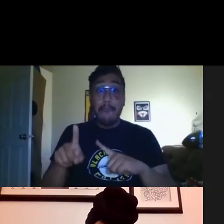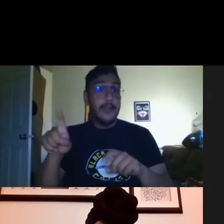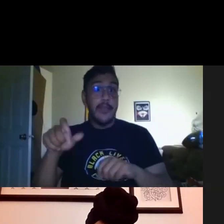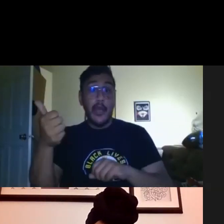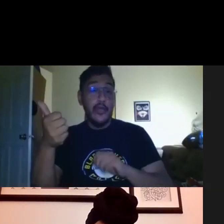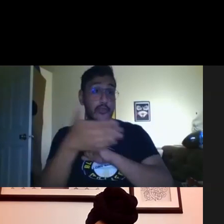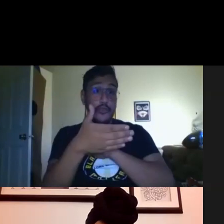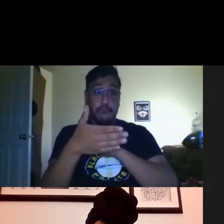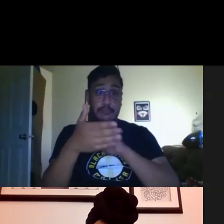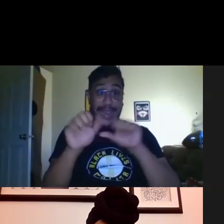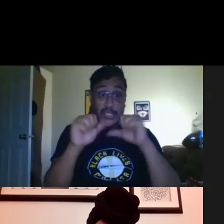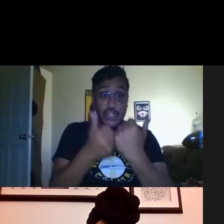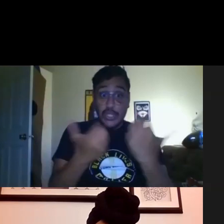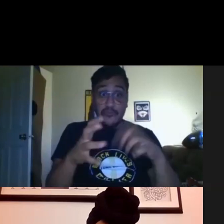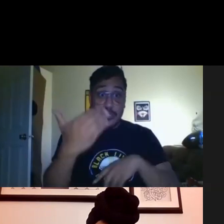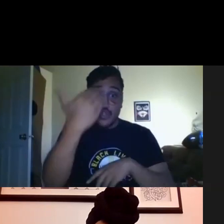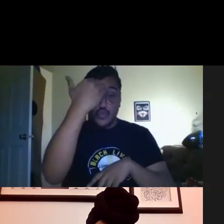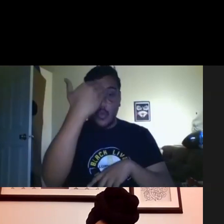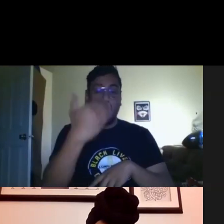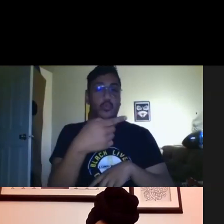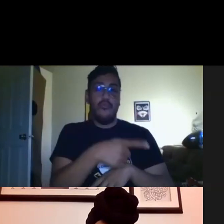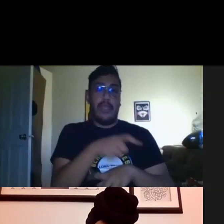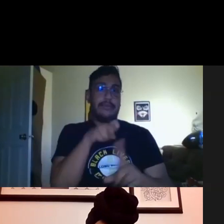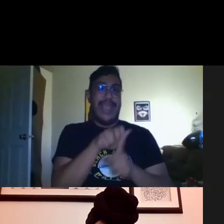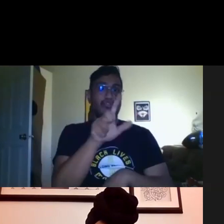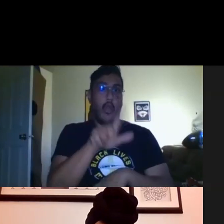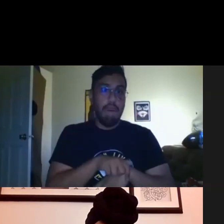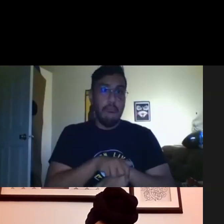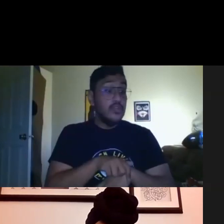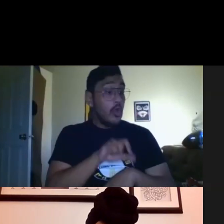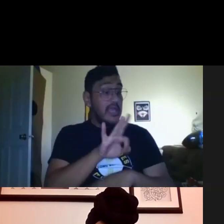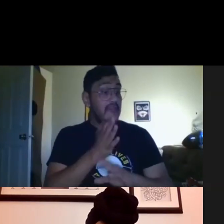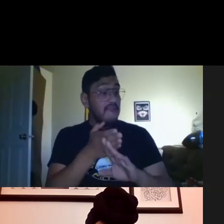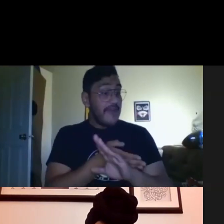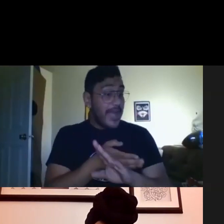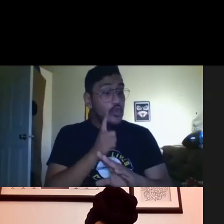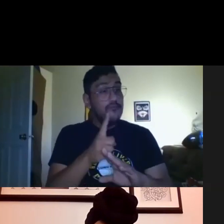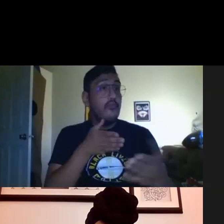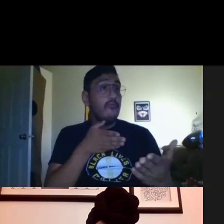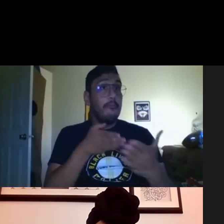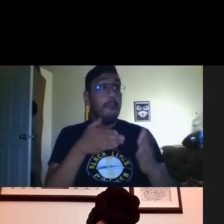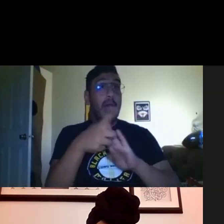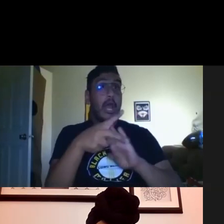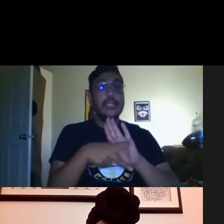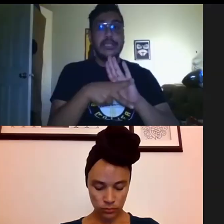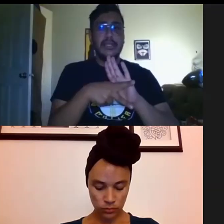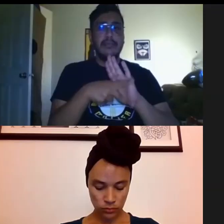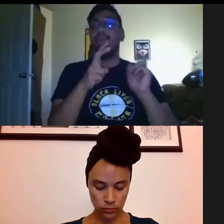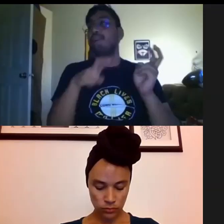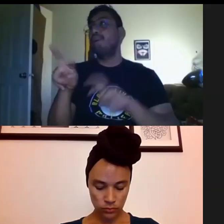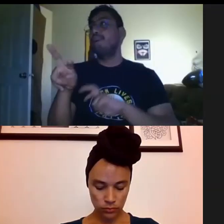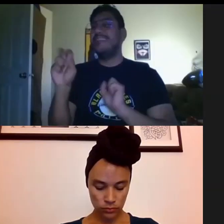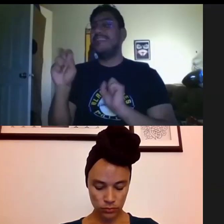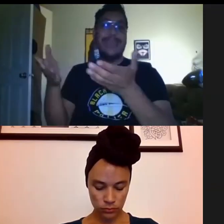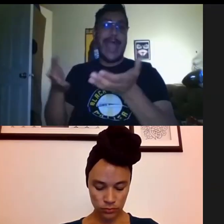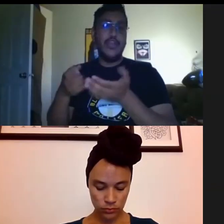known to be kind of a catch-all. And so if you get fired for violating policy, you can go there and certainly get a job because they'll